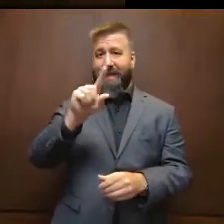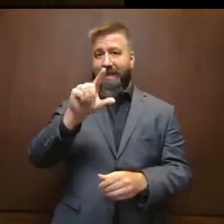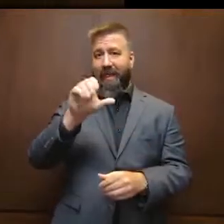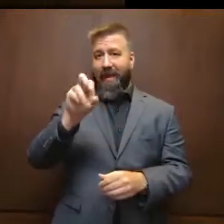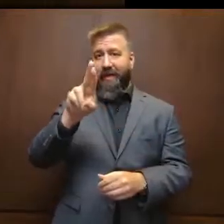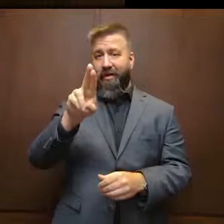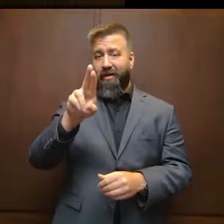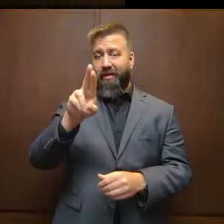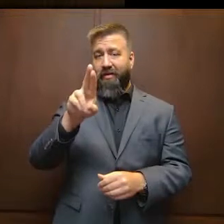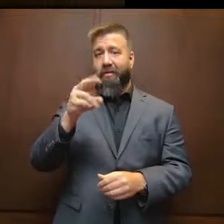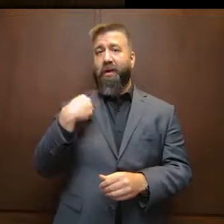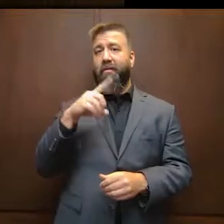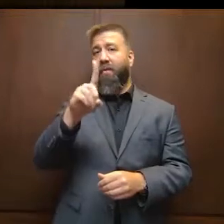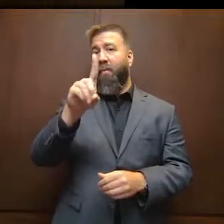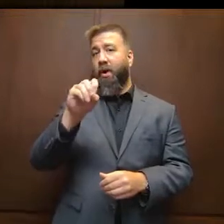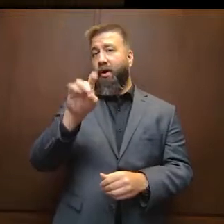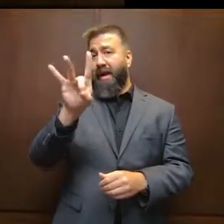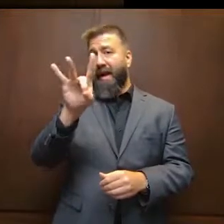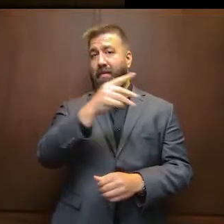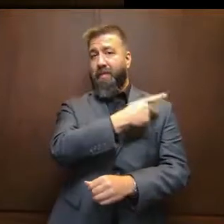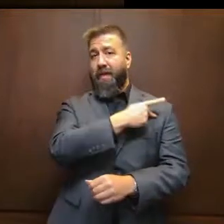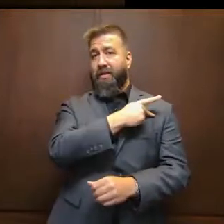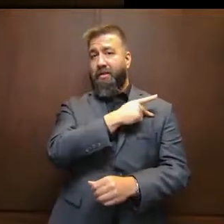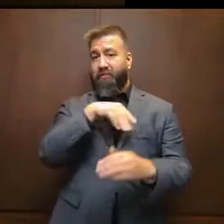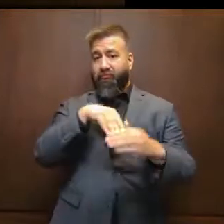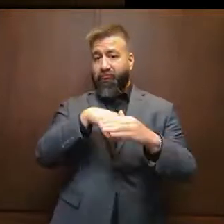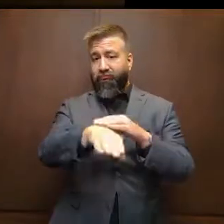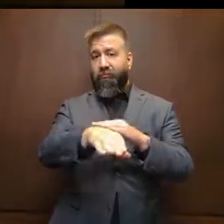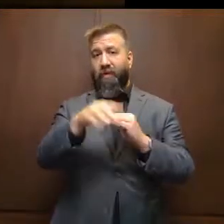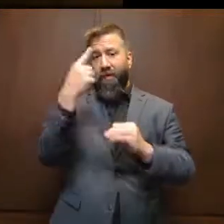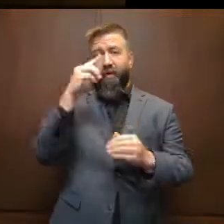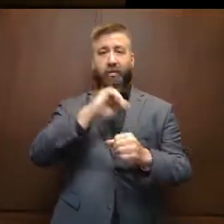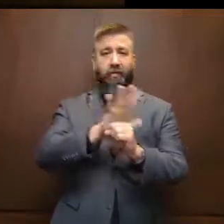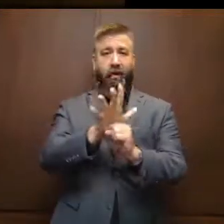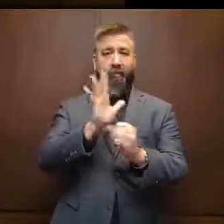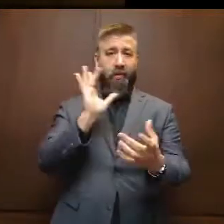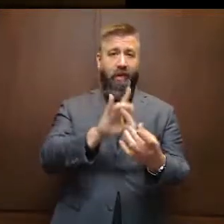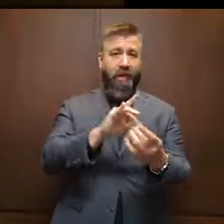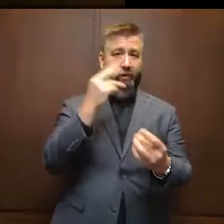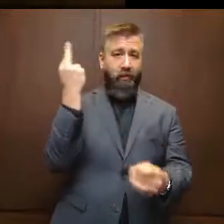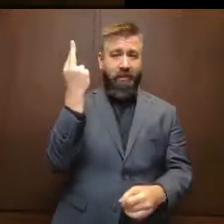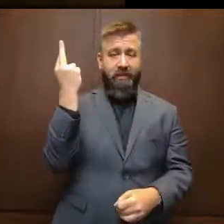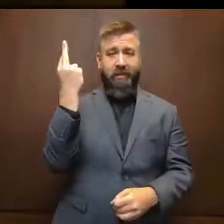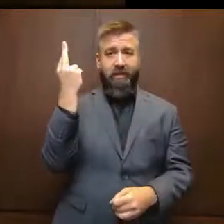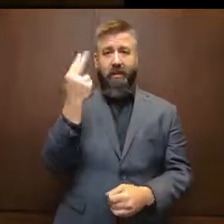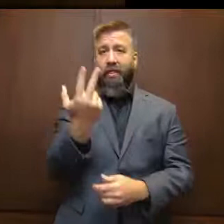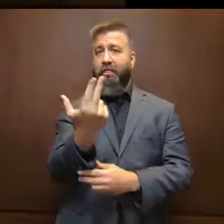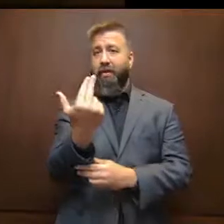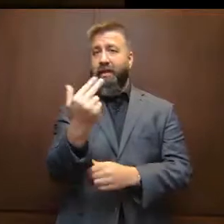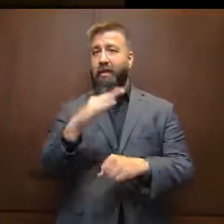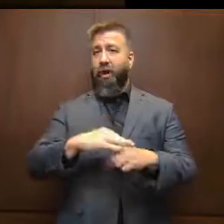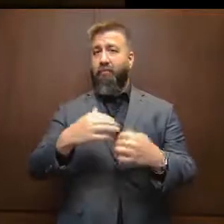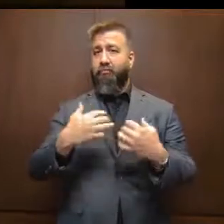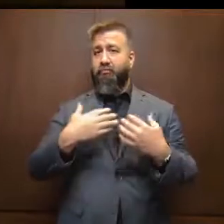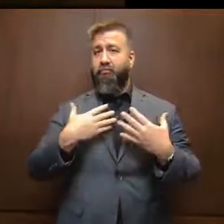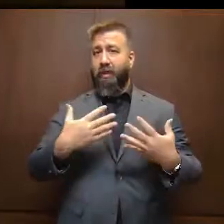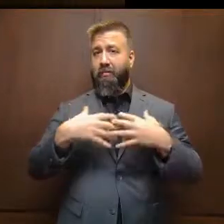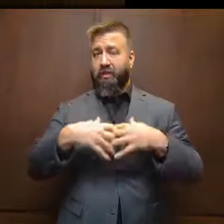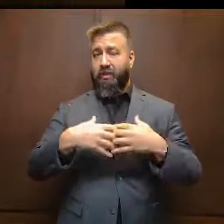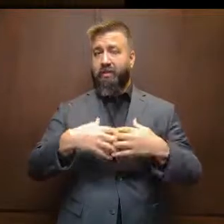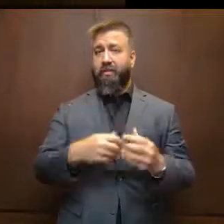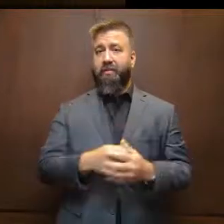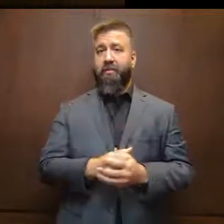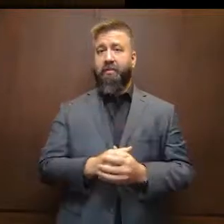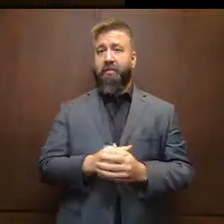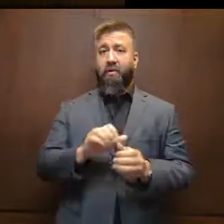have 108 patients that are admitted due to COVID-related reasons, and 13 of them are on ventilators.